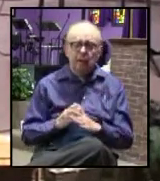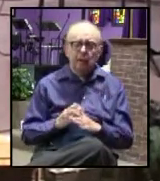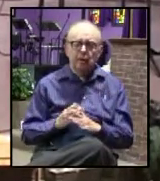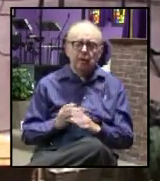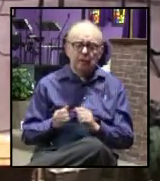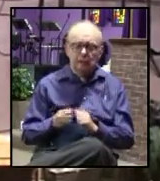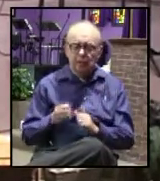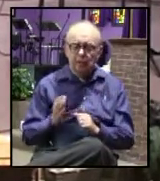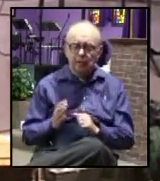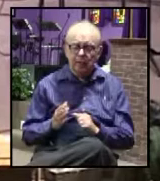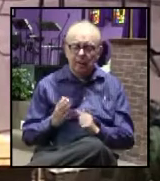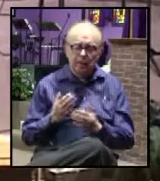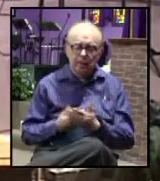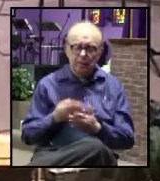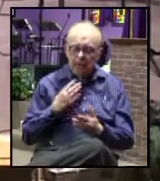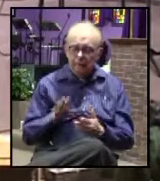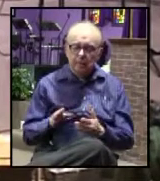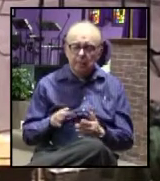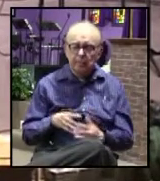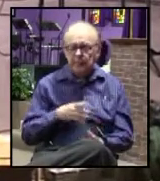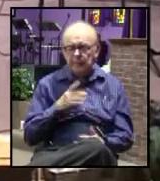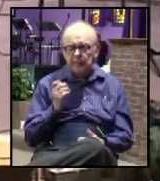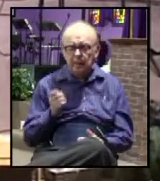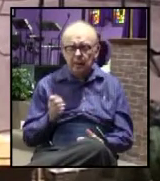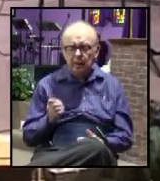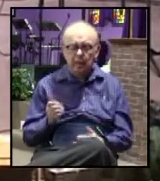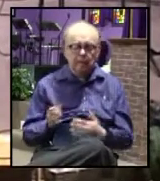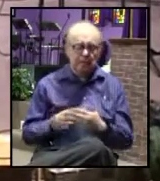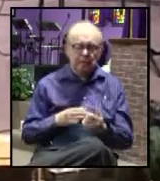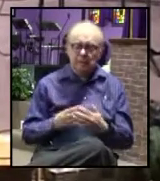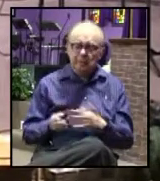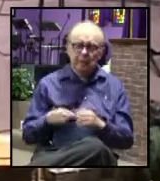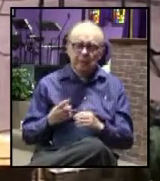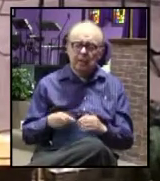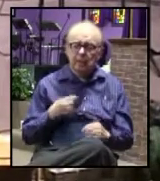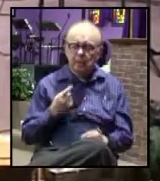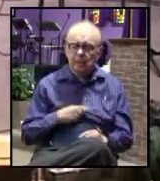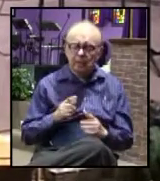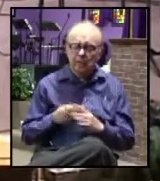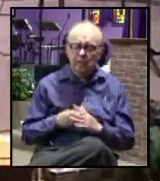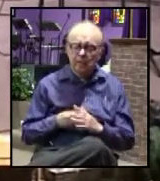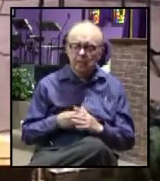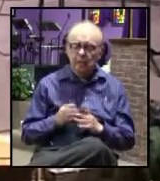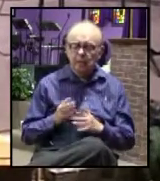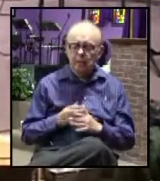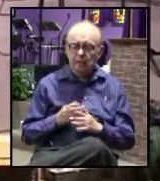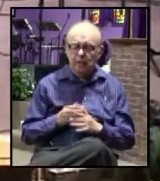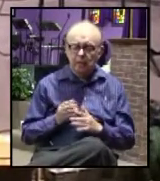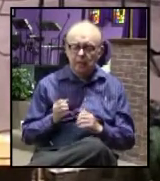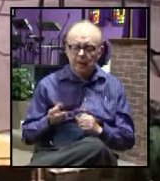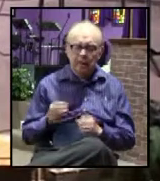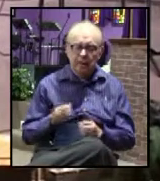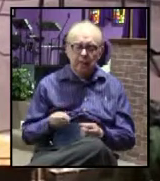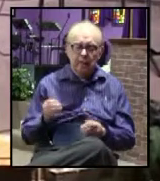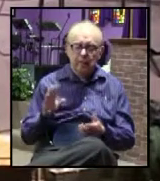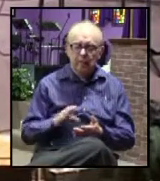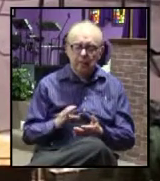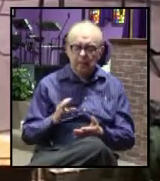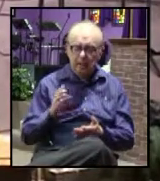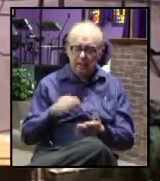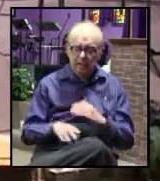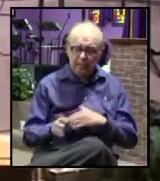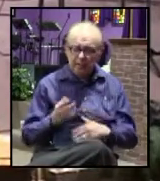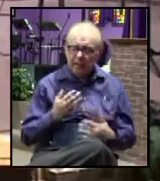with God the good, the bad, the ugly, whoever we are. We begin to start sharing with Him and pouring everything from deep